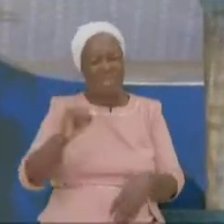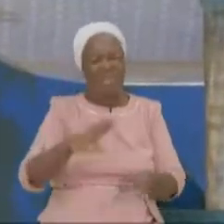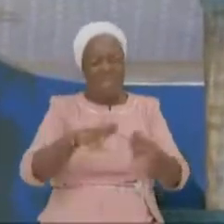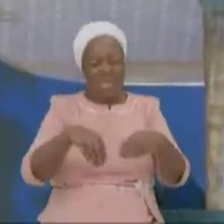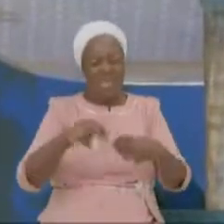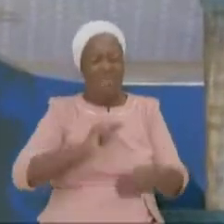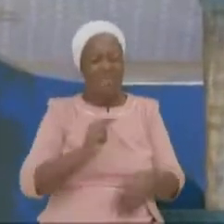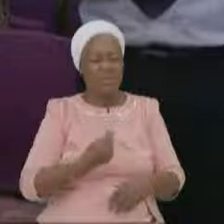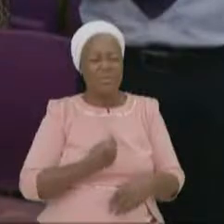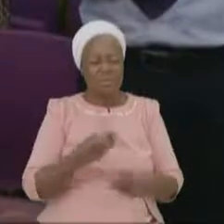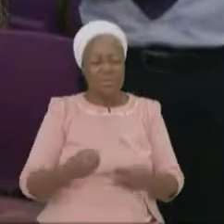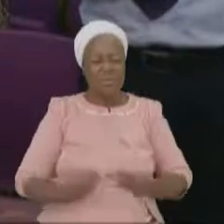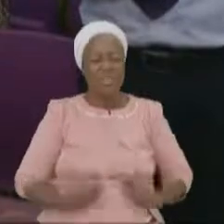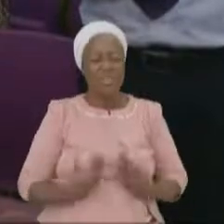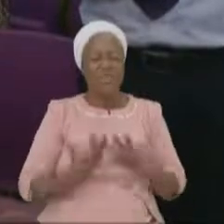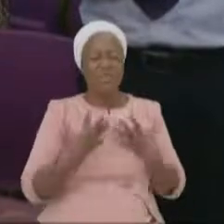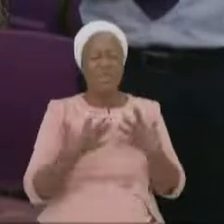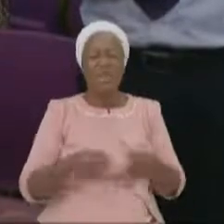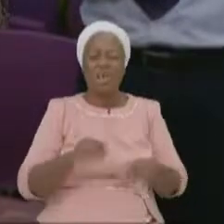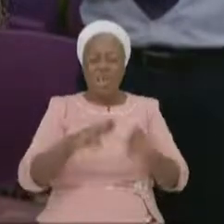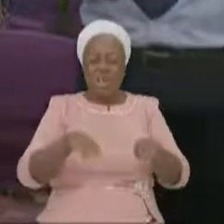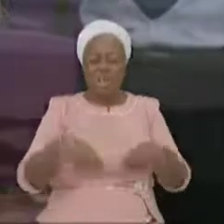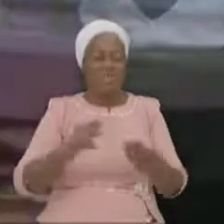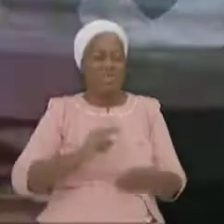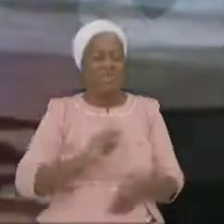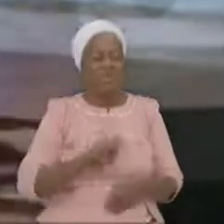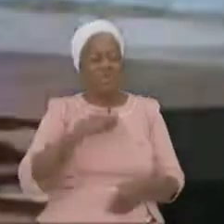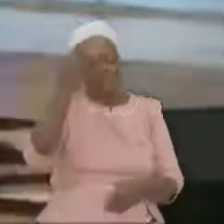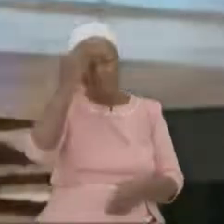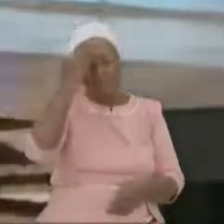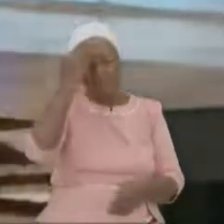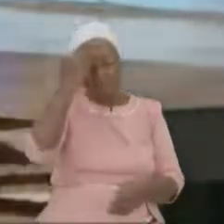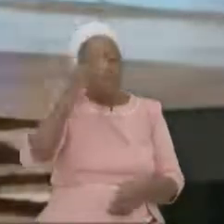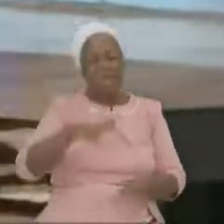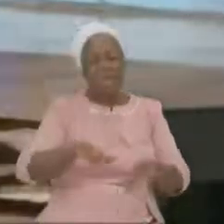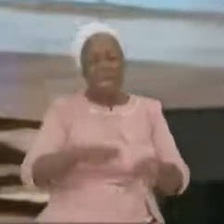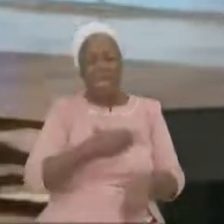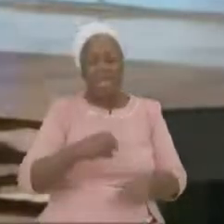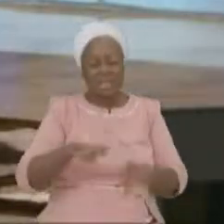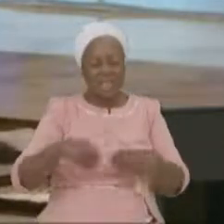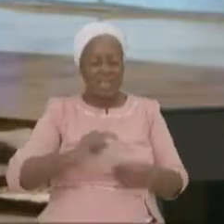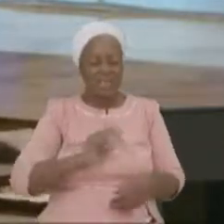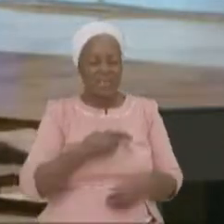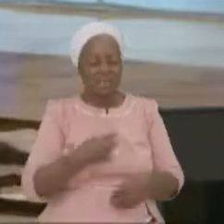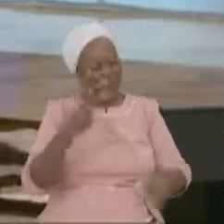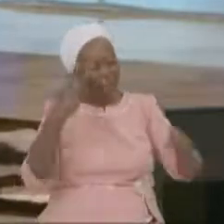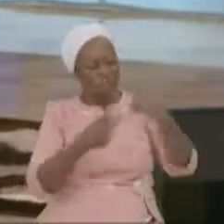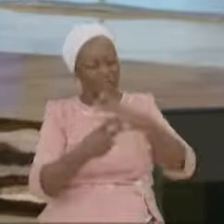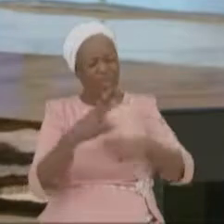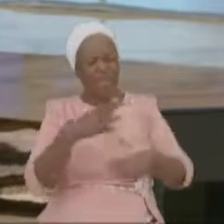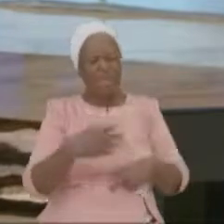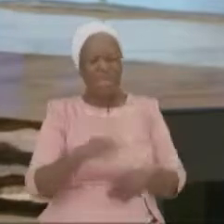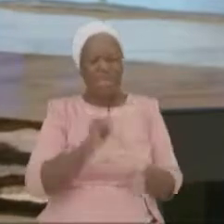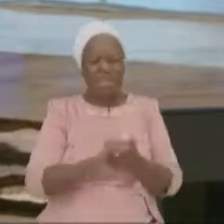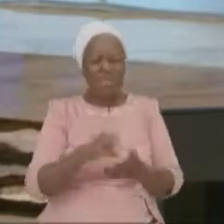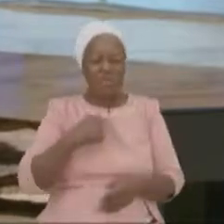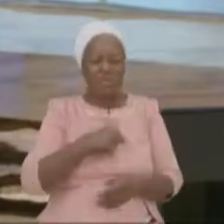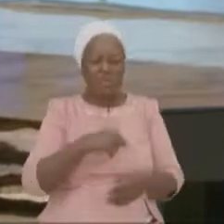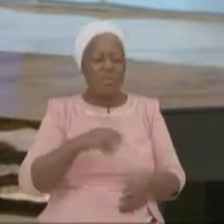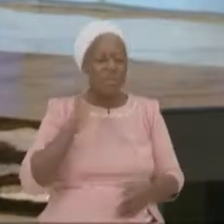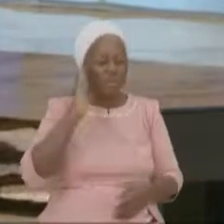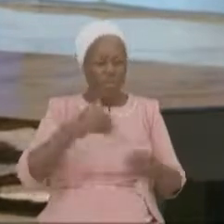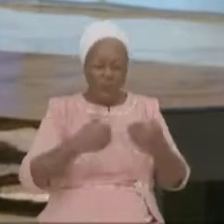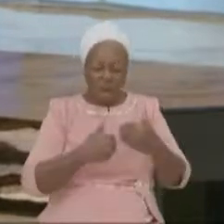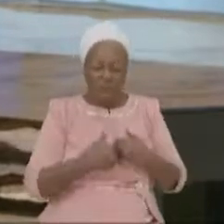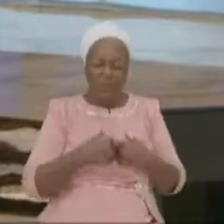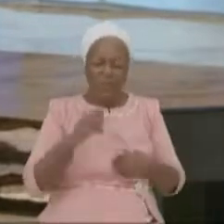us inspiration. Give us knowledge. And give us the vision that we ought to have,